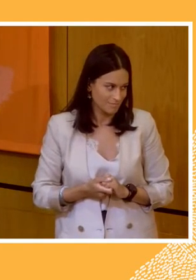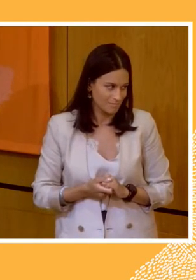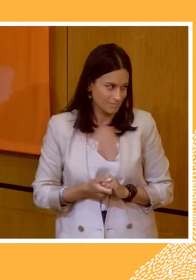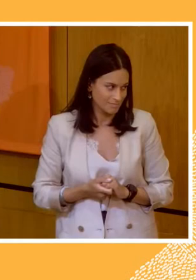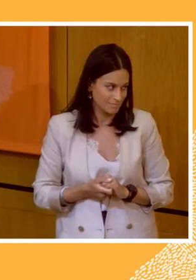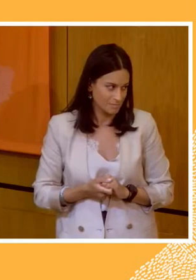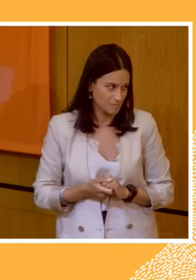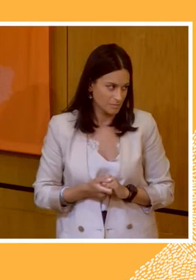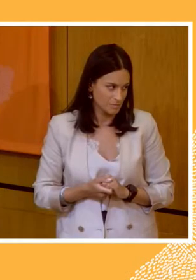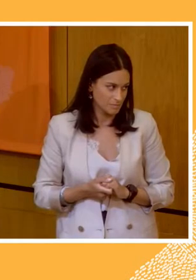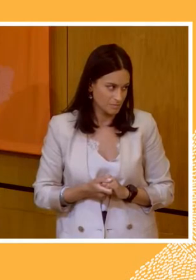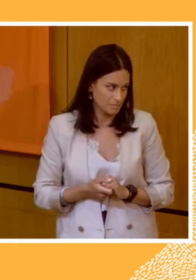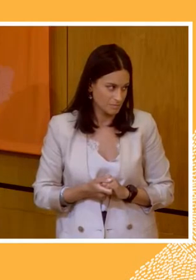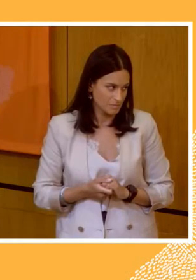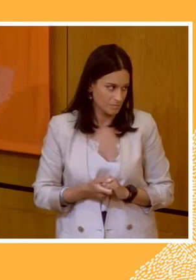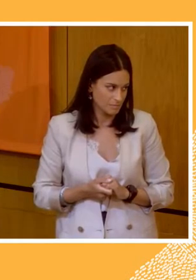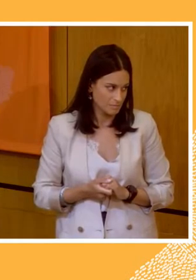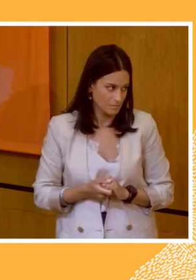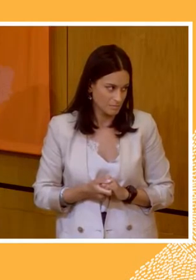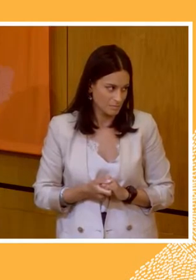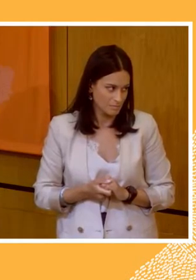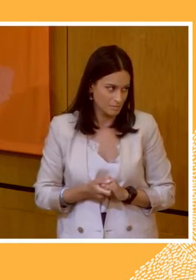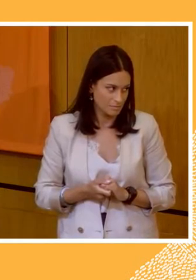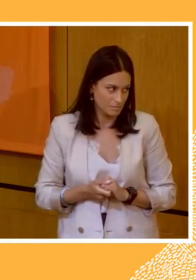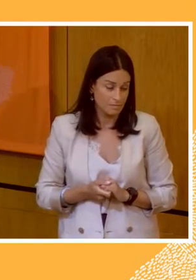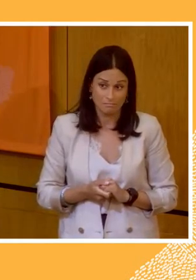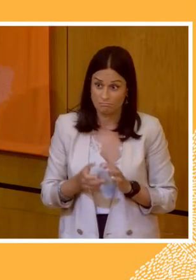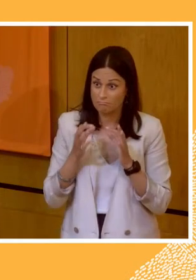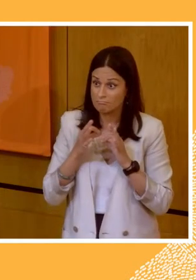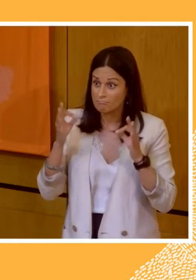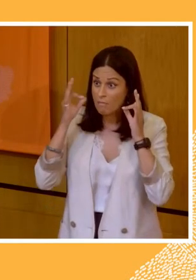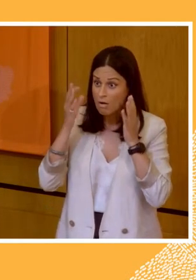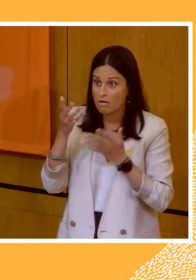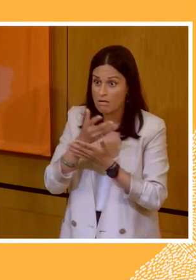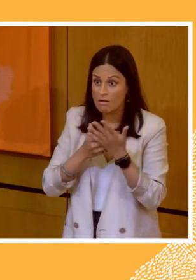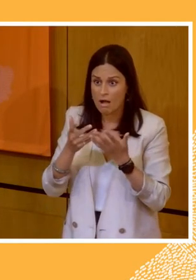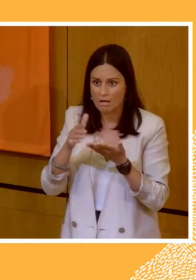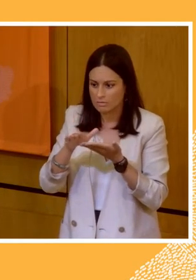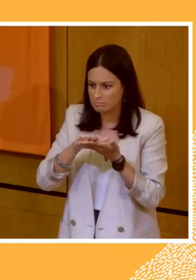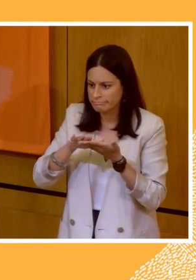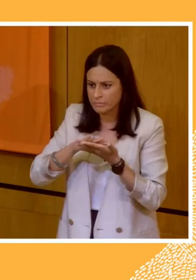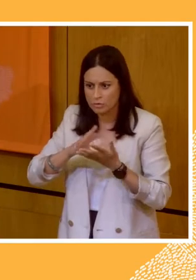The podcast creates a very meaningful with the community members because